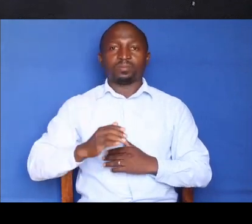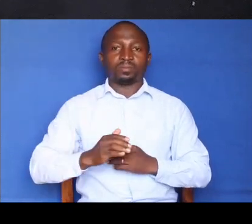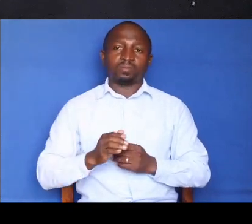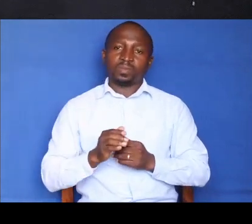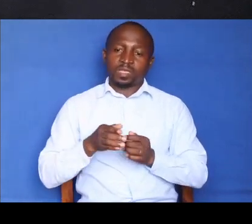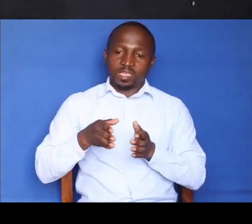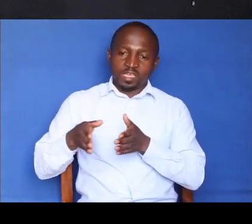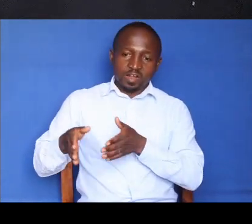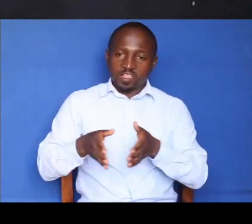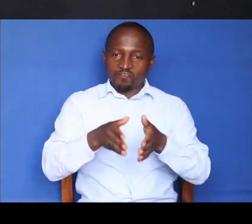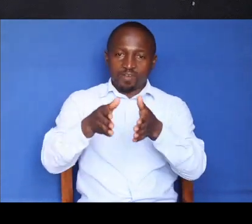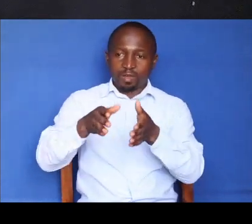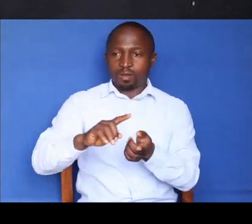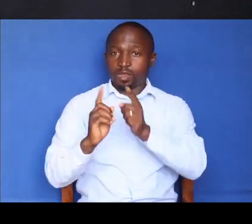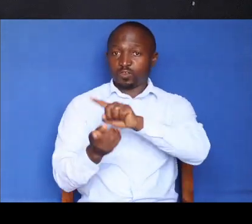rejuvenation.